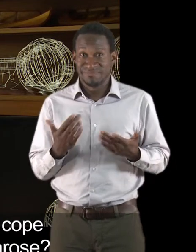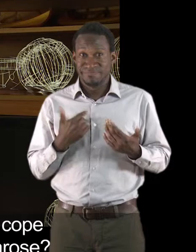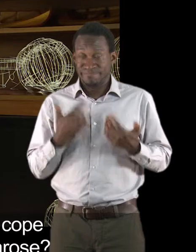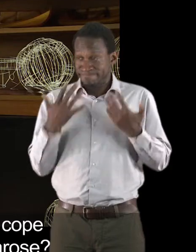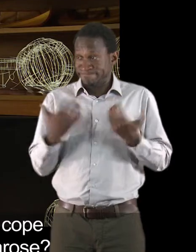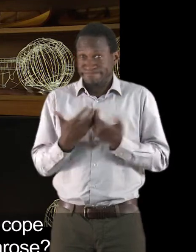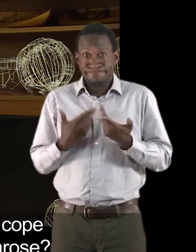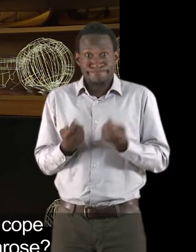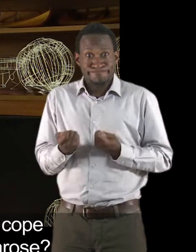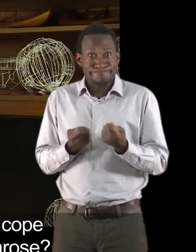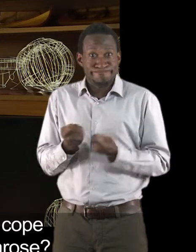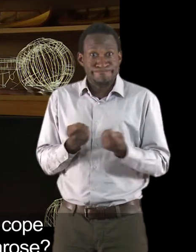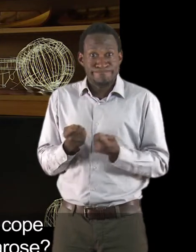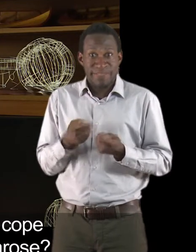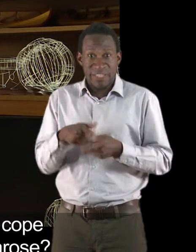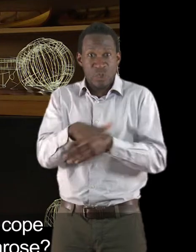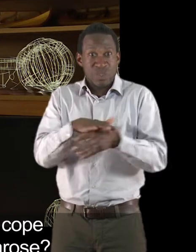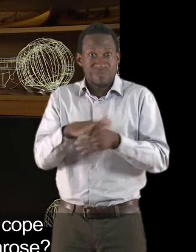situation arose.